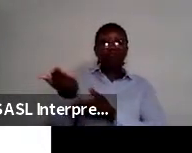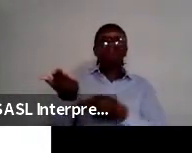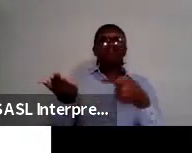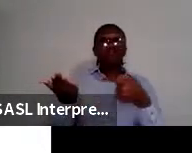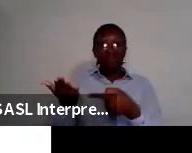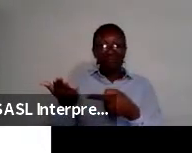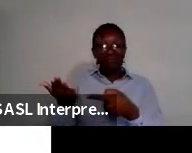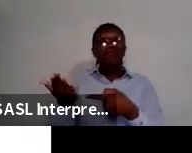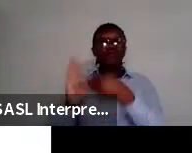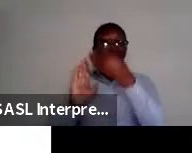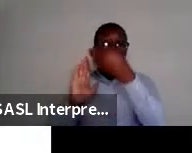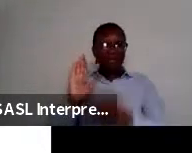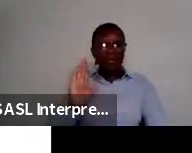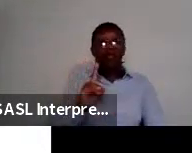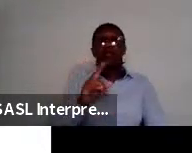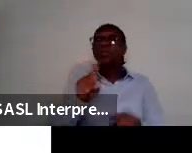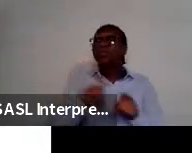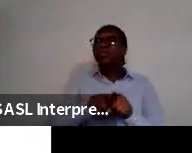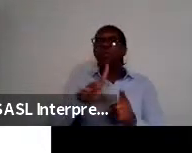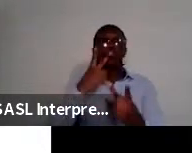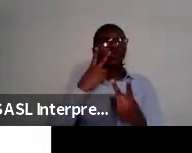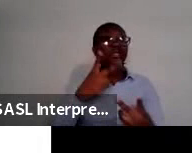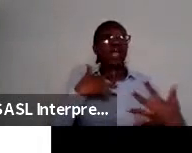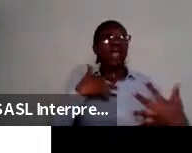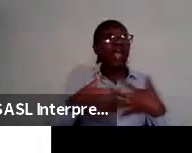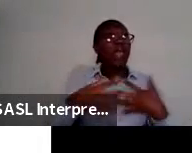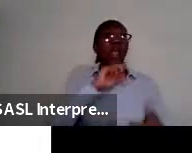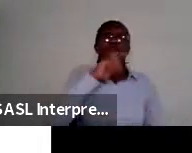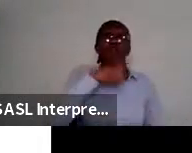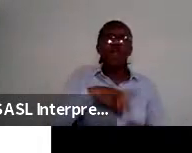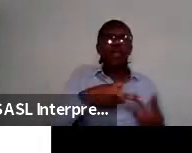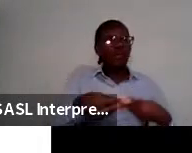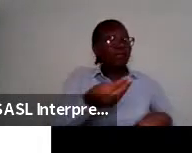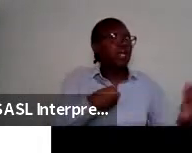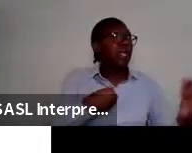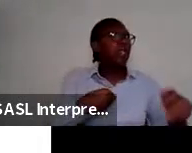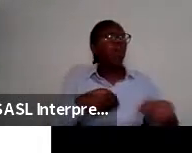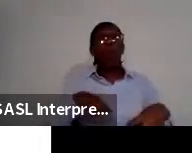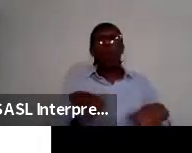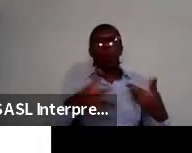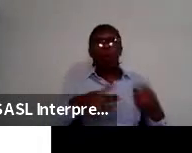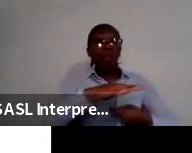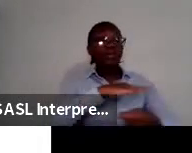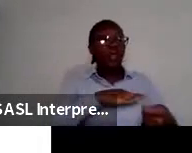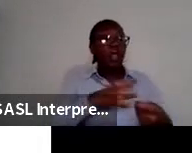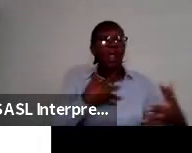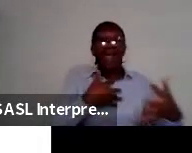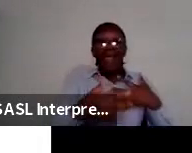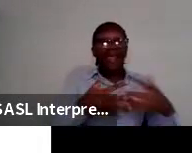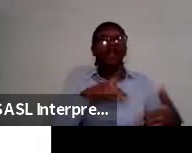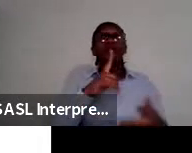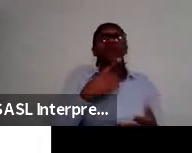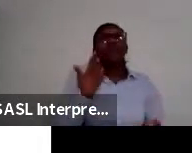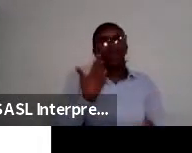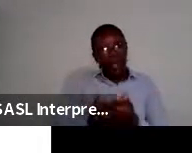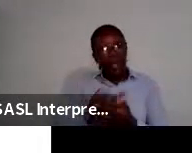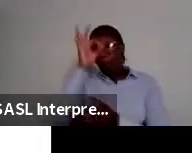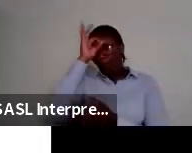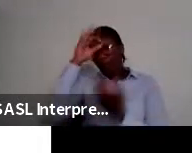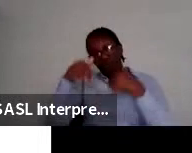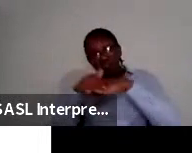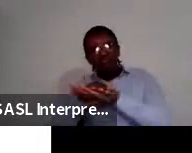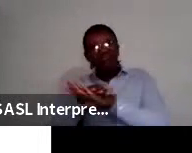there is an act of dealing in counterfeit goods that has been or is likely to be committed. Information